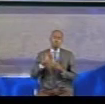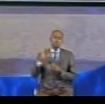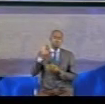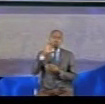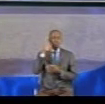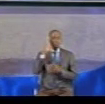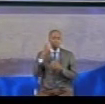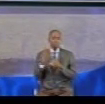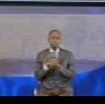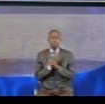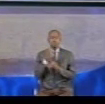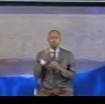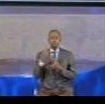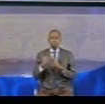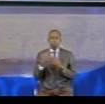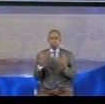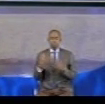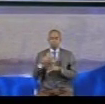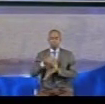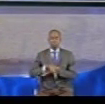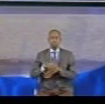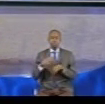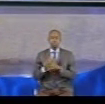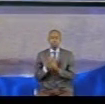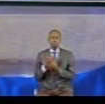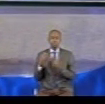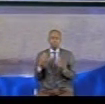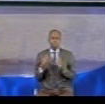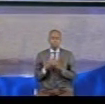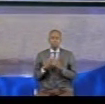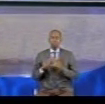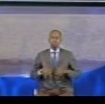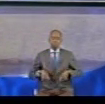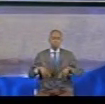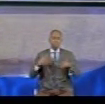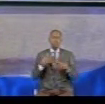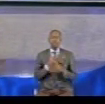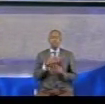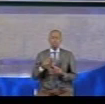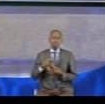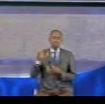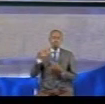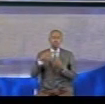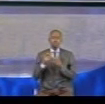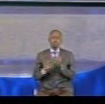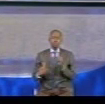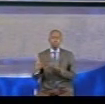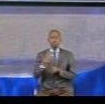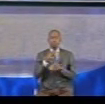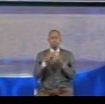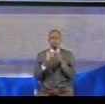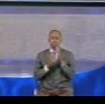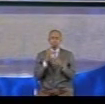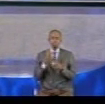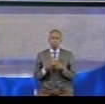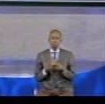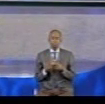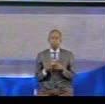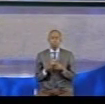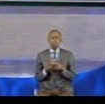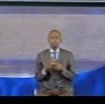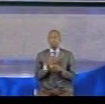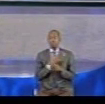the word tonight, make it life and spirit to everyone in Jesus' name. And